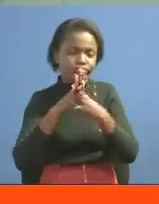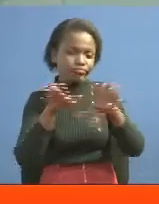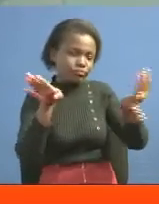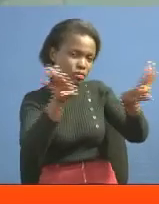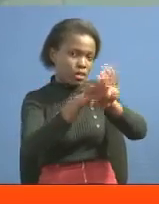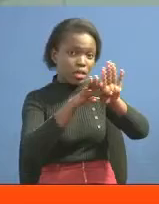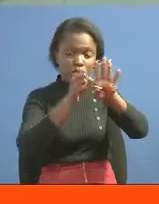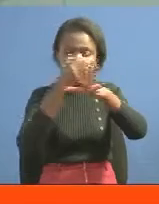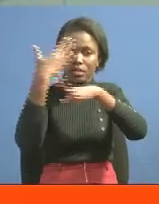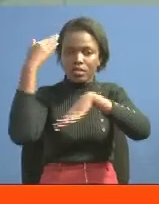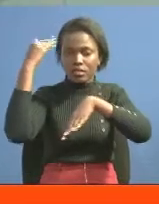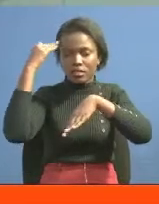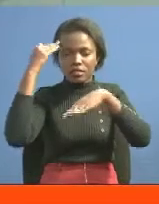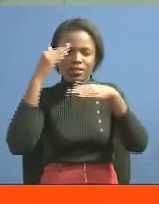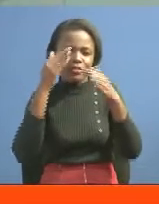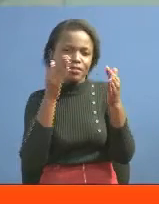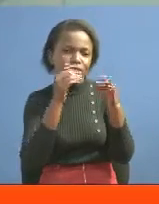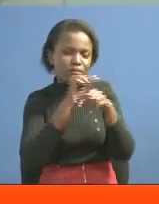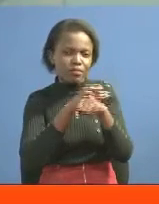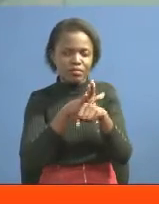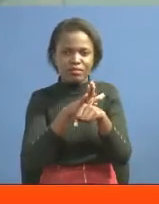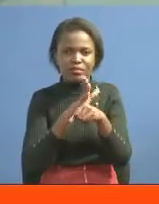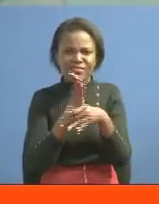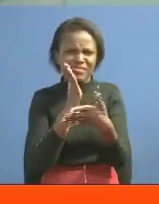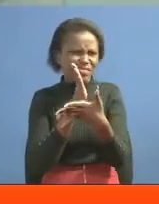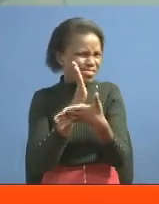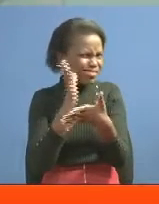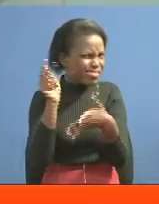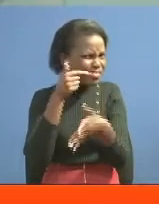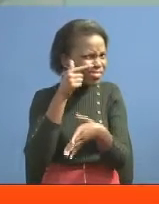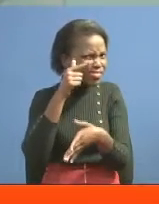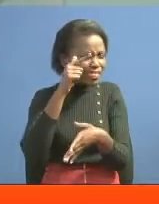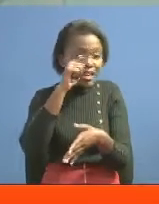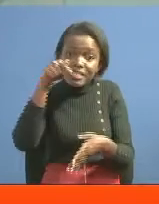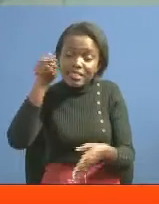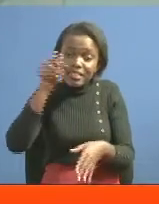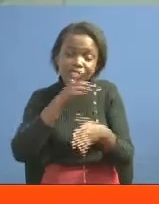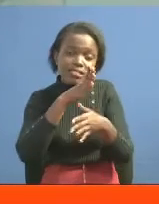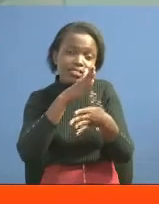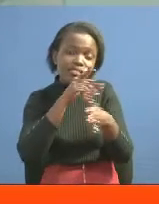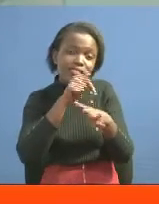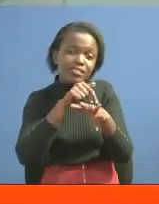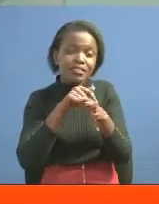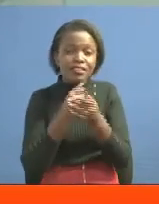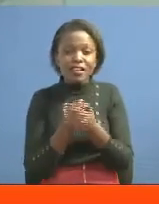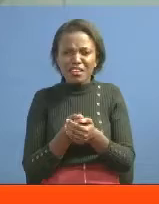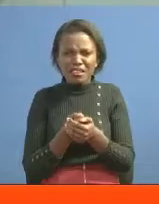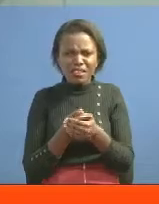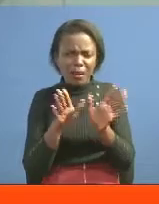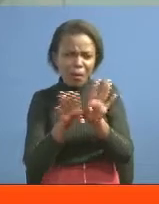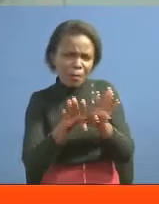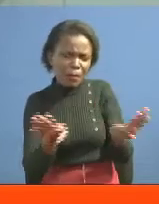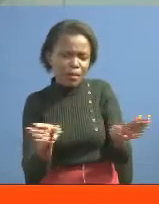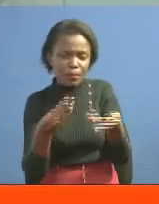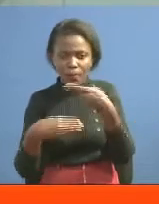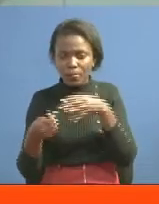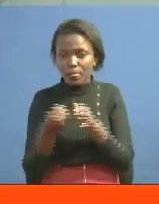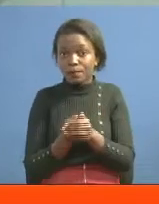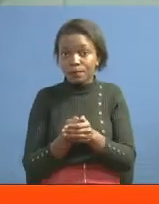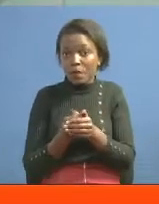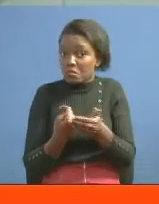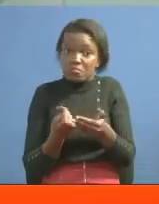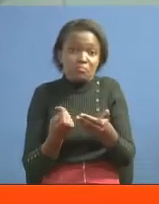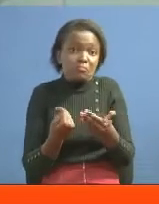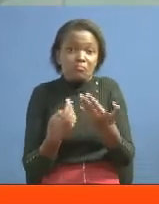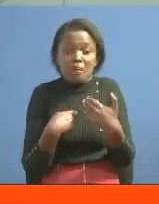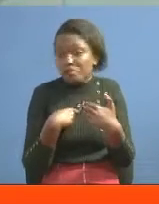has been affected. And so is it the right time, really, to start a business? I would say yes and no, depending on which lenses you decide to view that